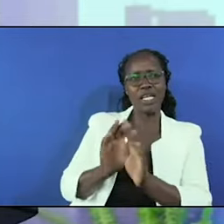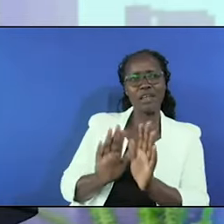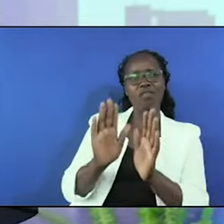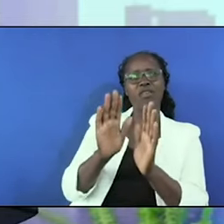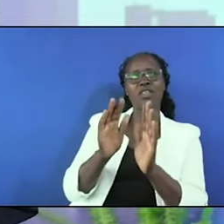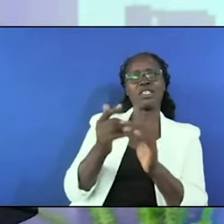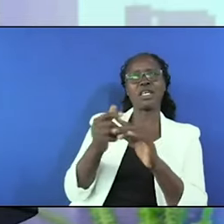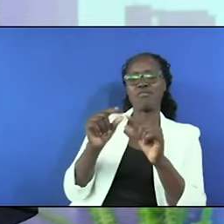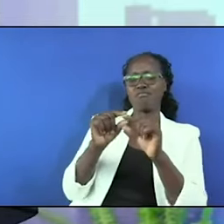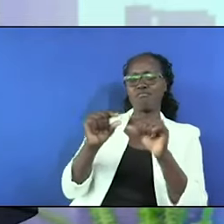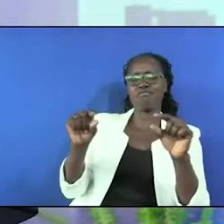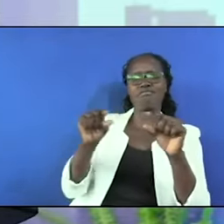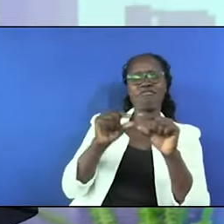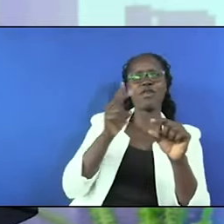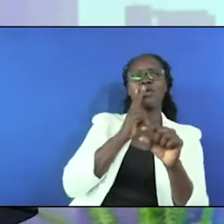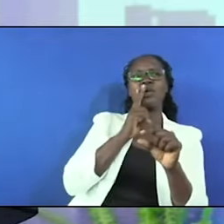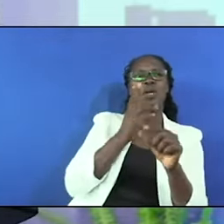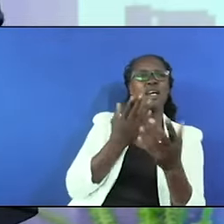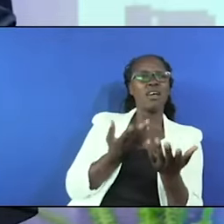cigarettes?